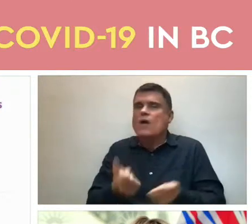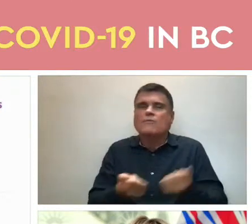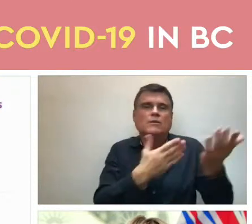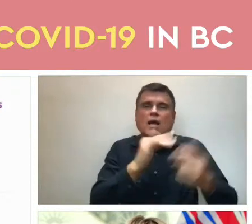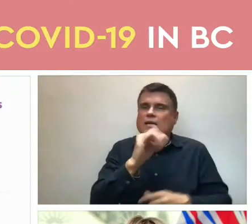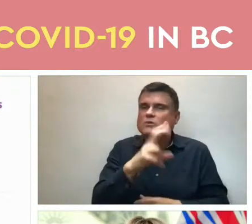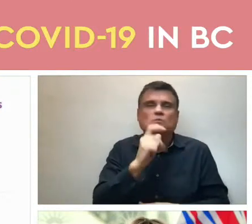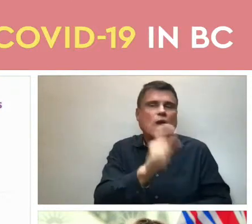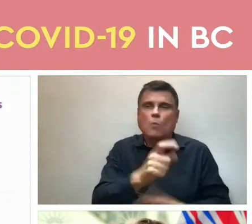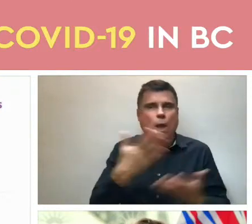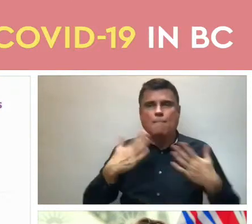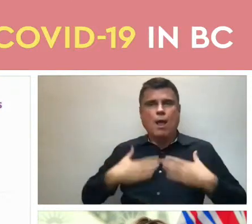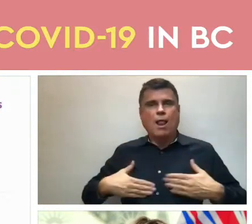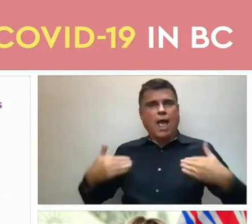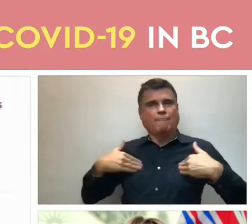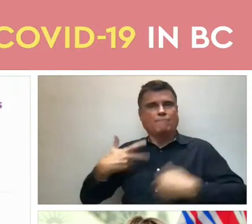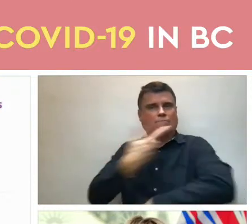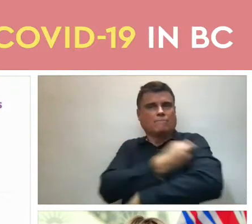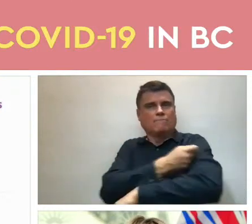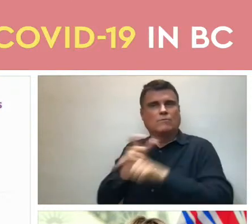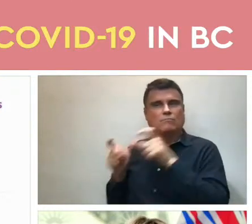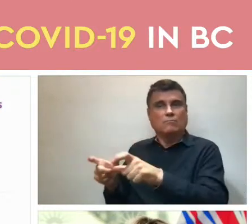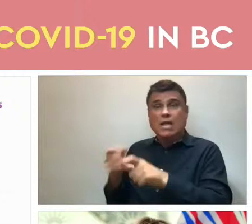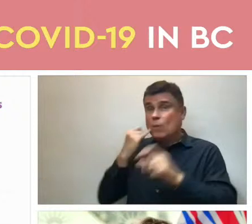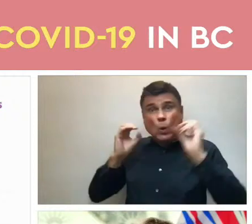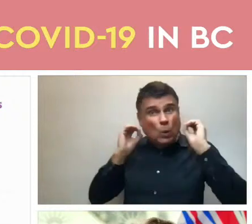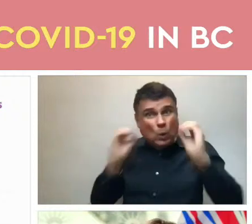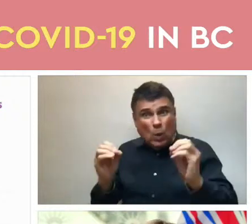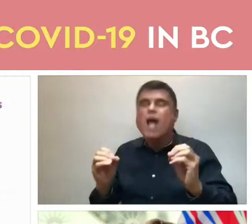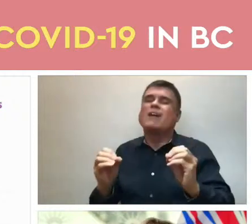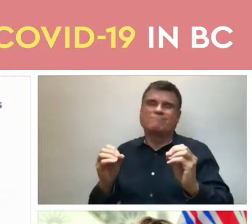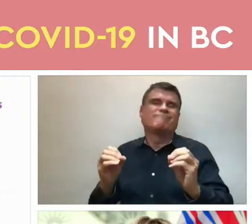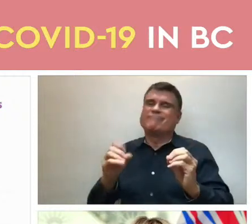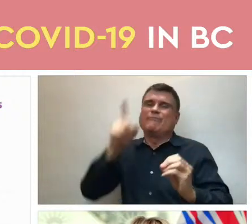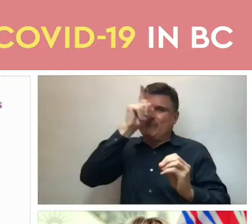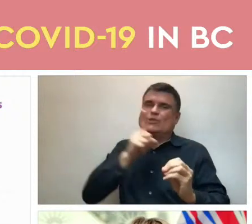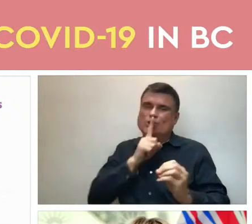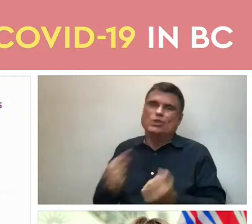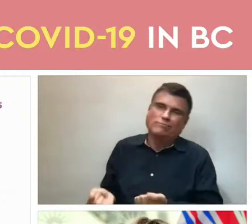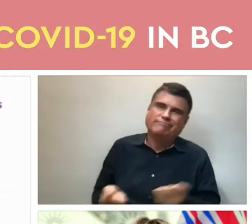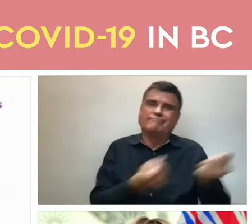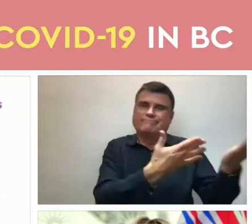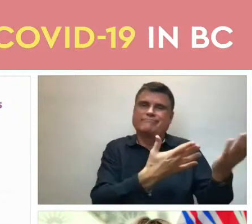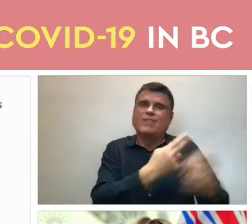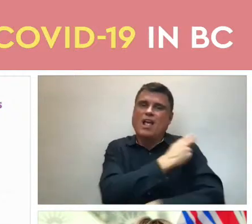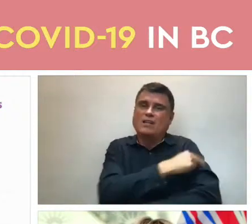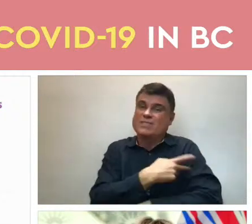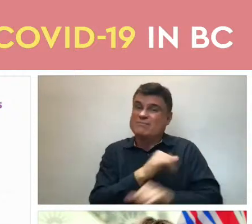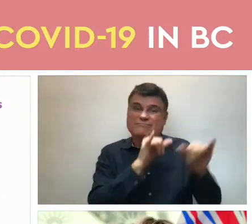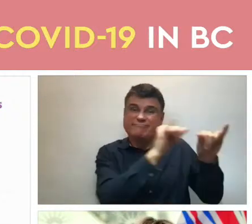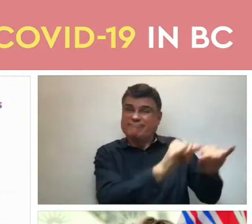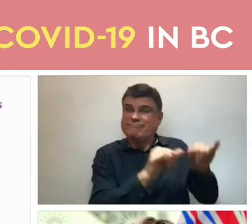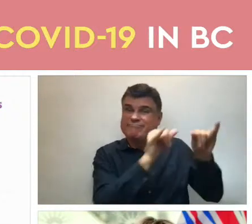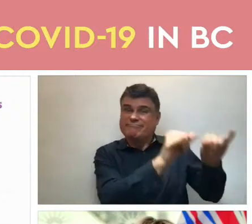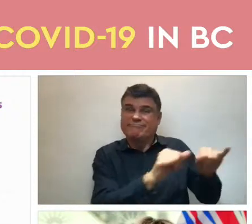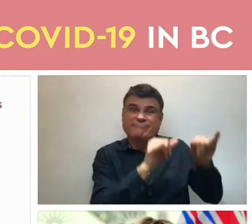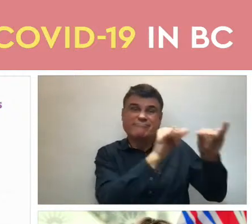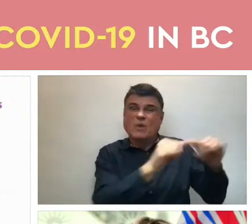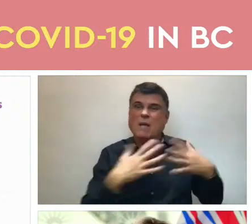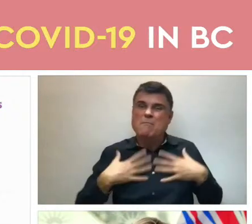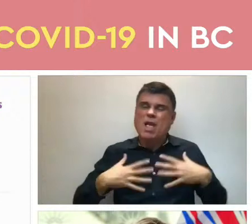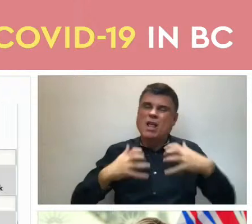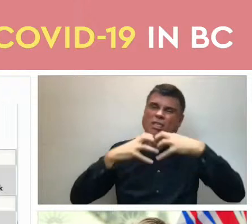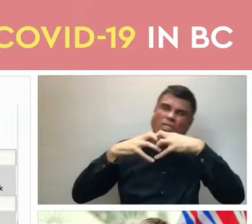know lead to long-term side effects, lead to long COVID, all of the other things that happen when you're infected with